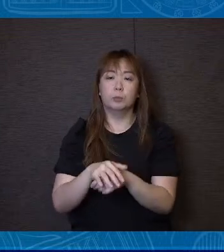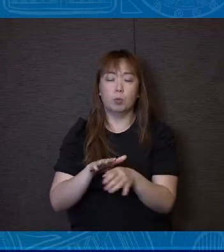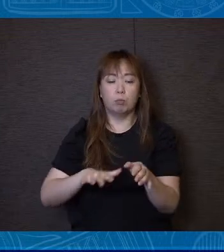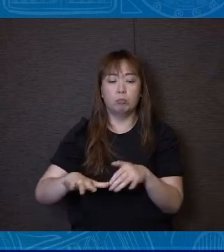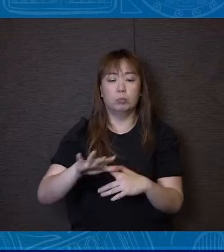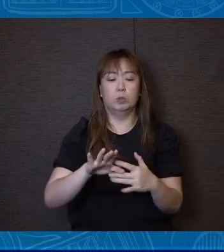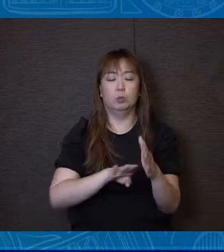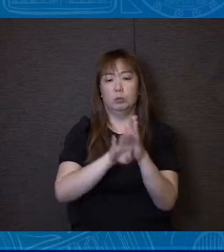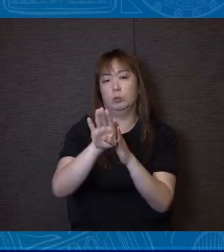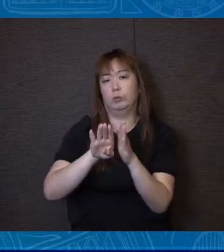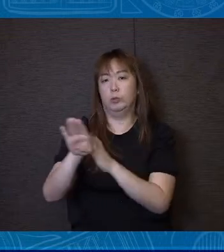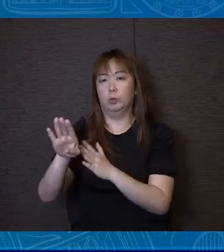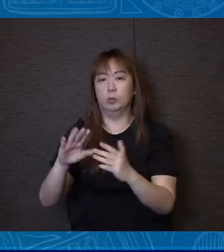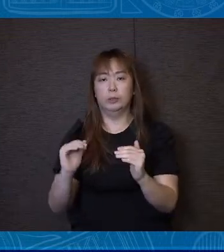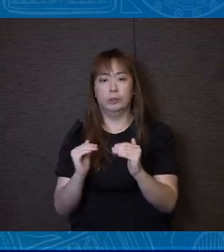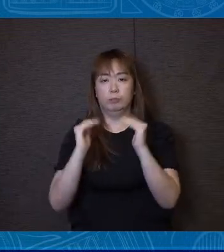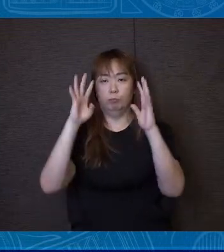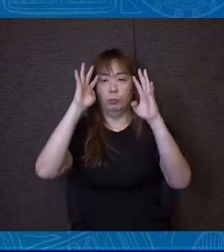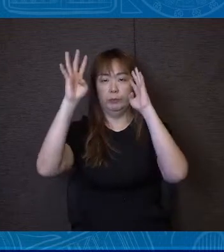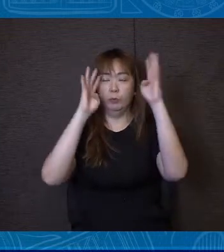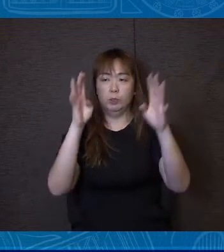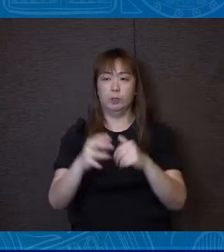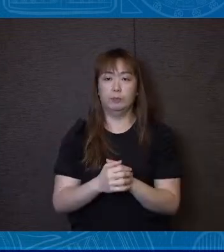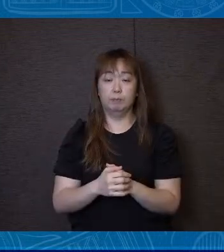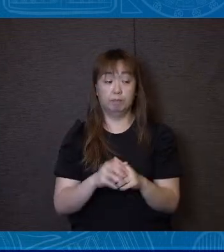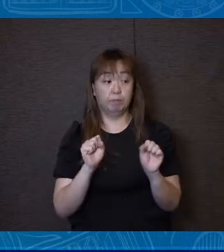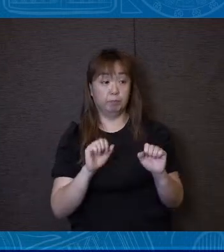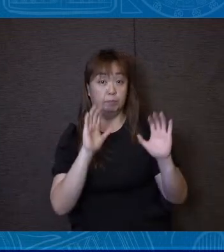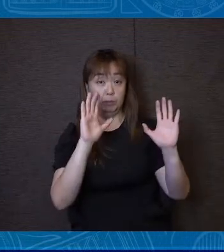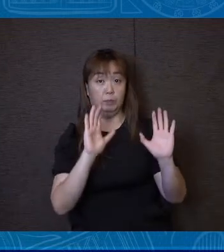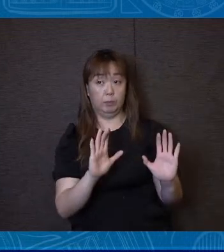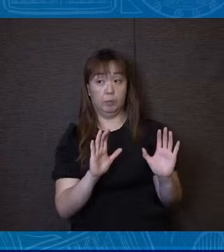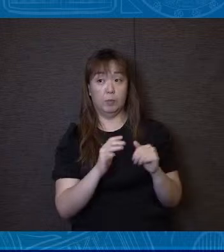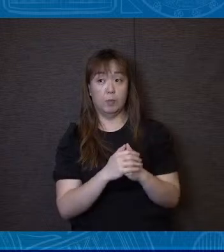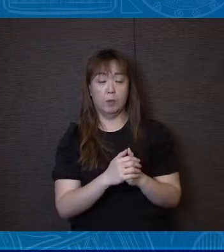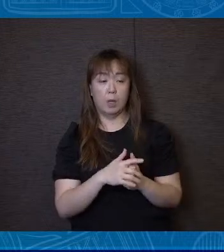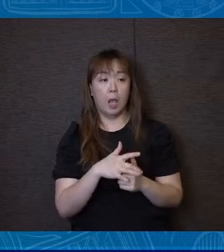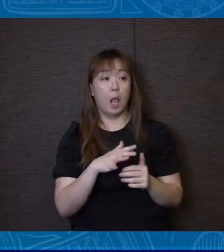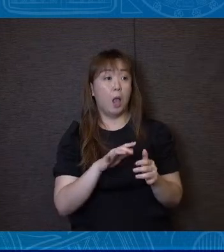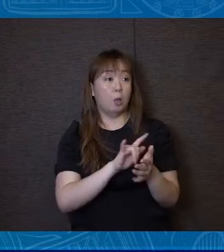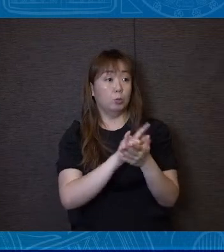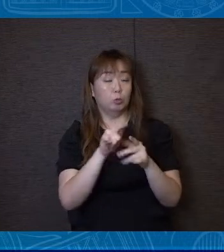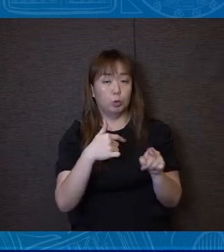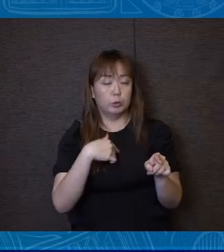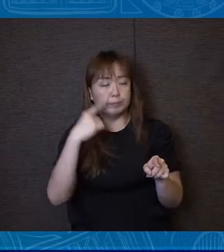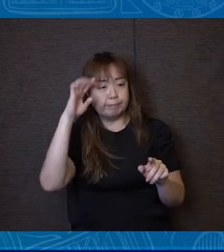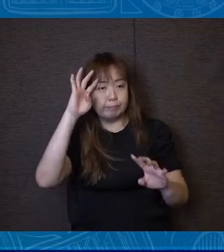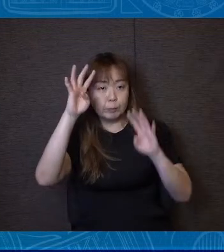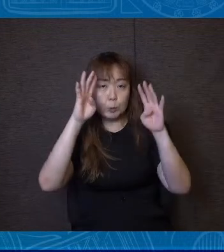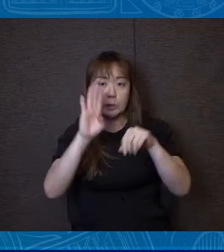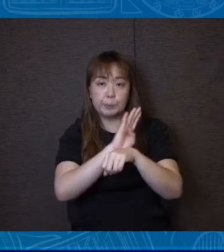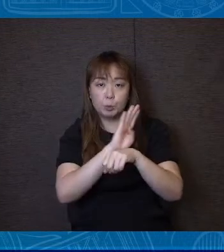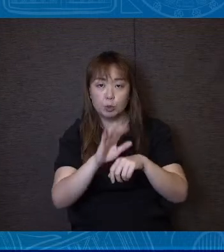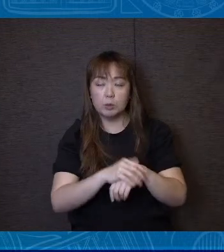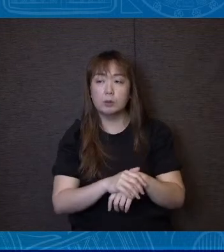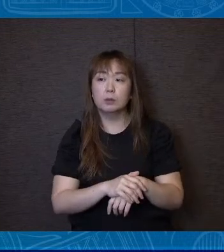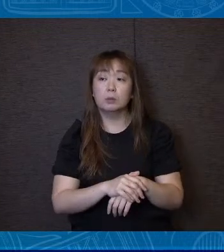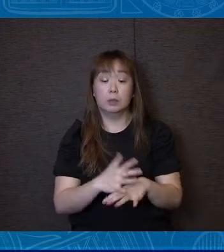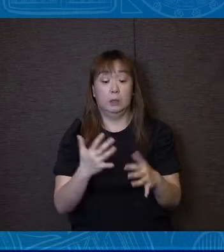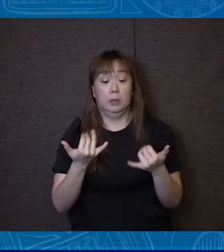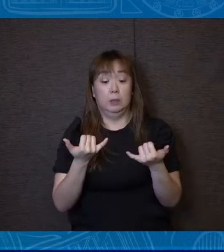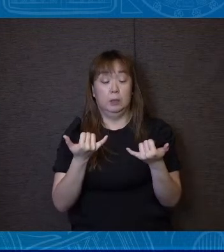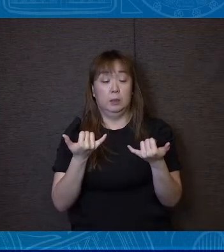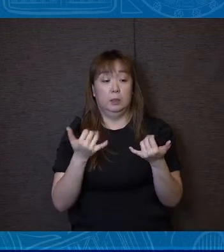for innovation. Thanks. Great. I think that's great news, especially for those who are innovating. With this, we just